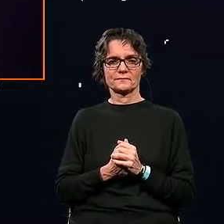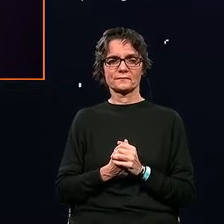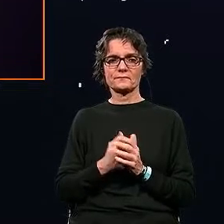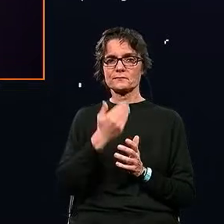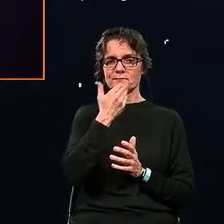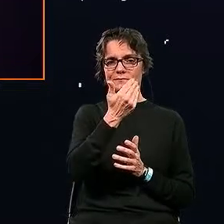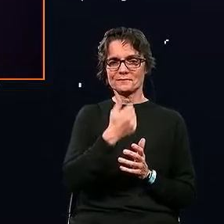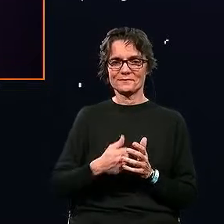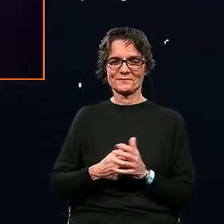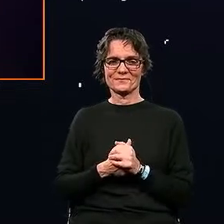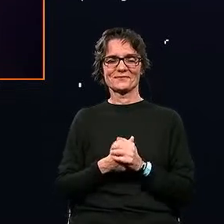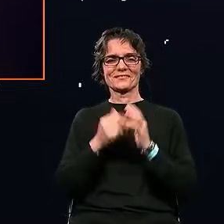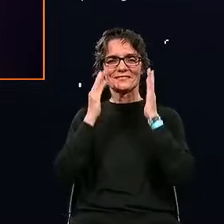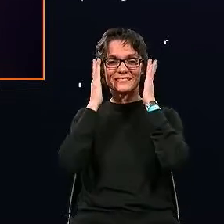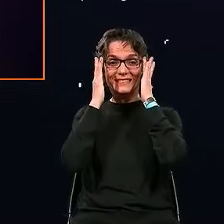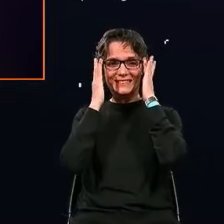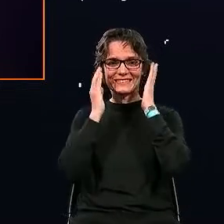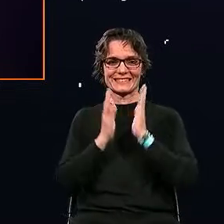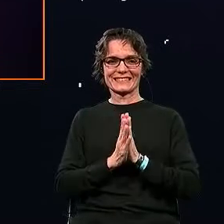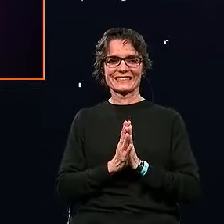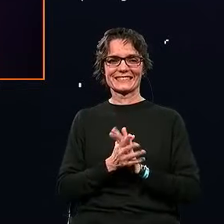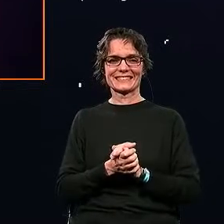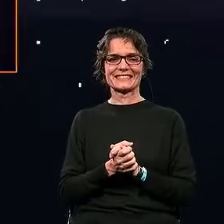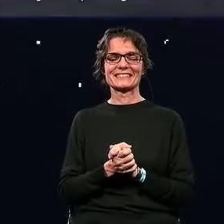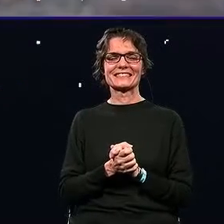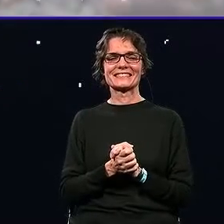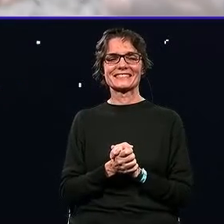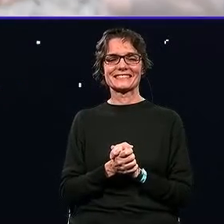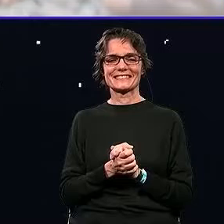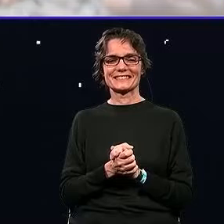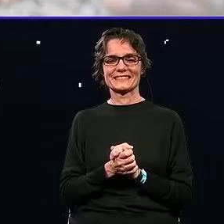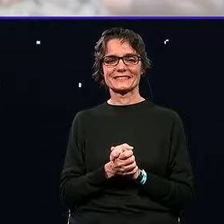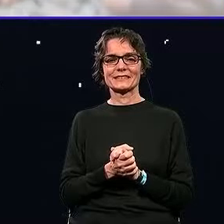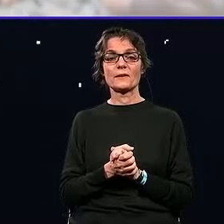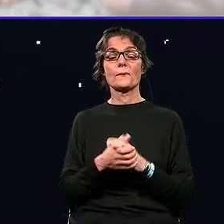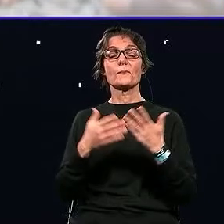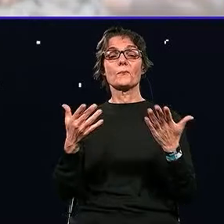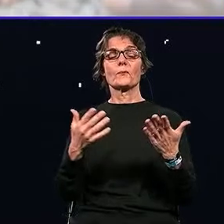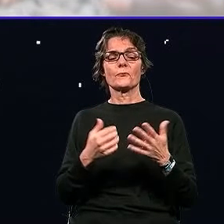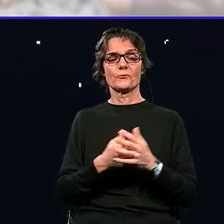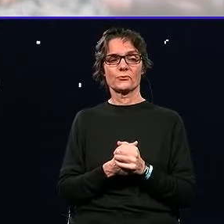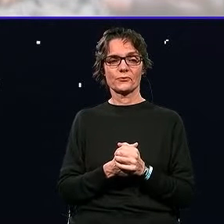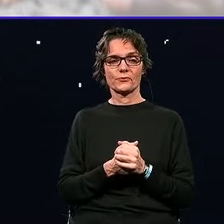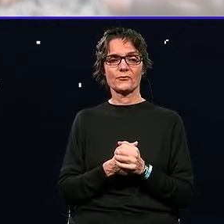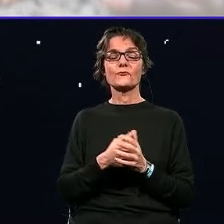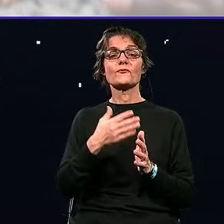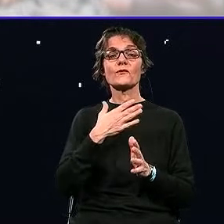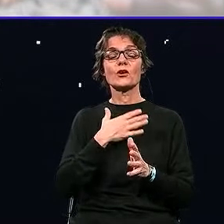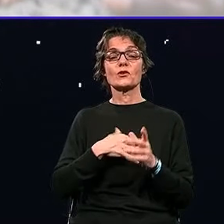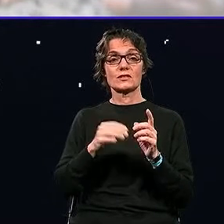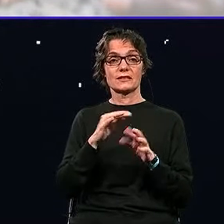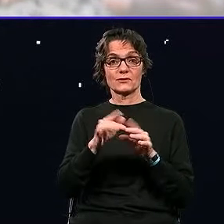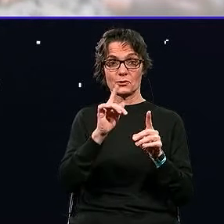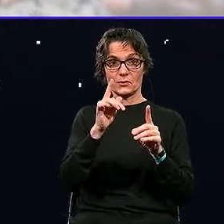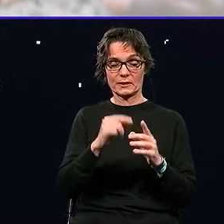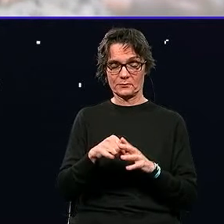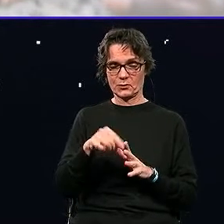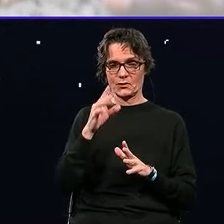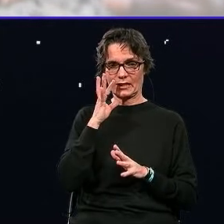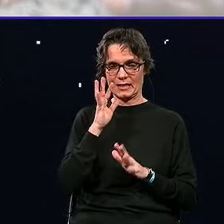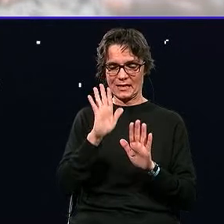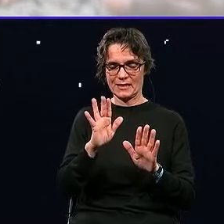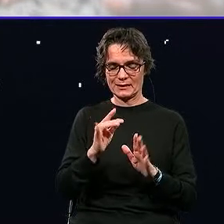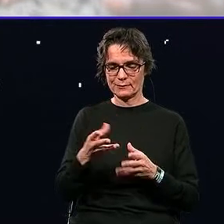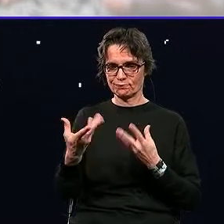Thank you. Fantastic. All the best laid plans. So what I want to do this afternoon is start